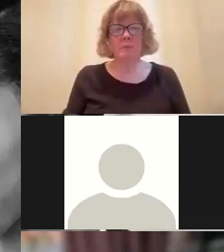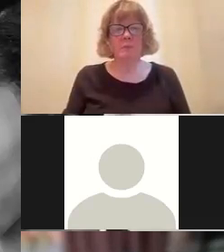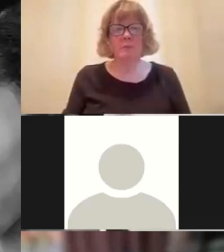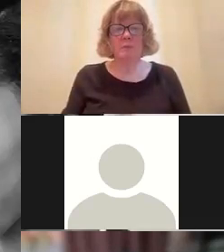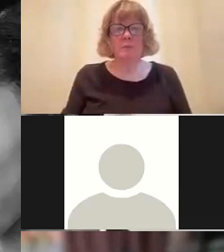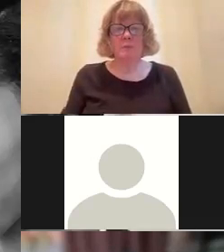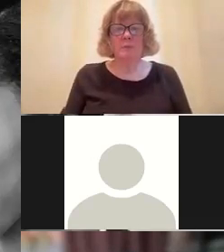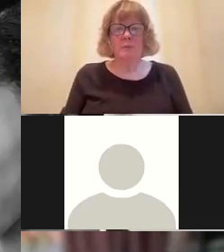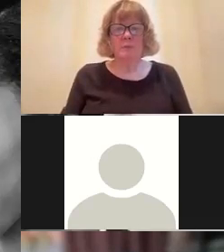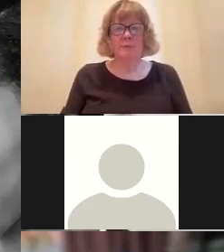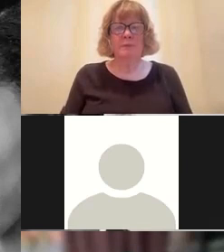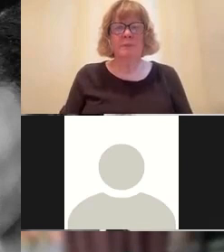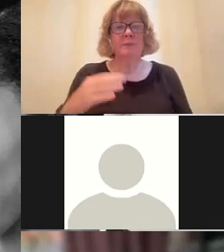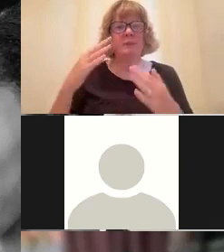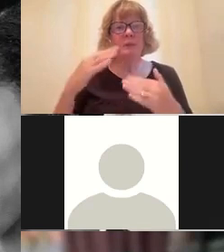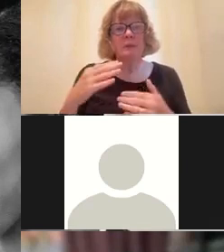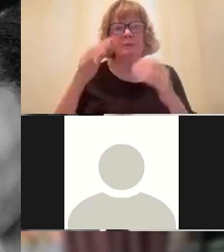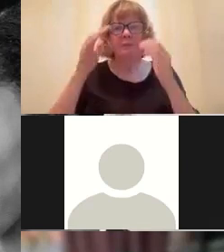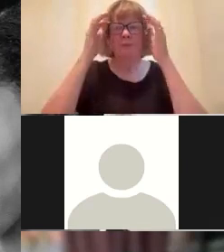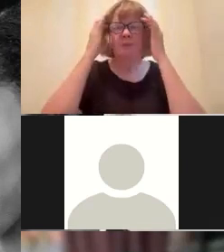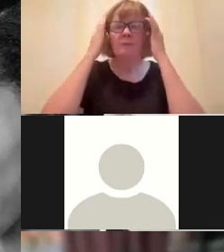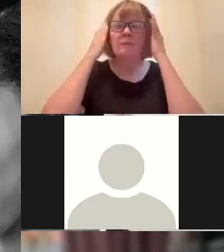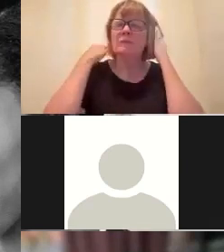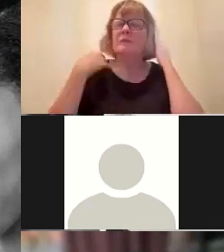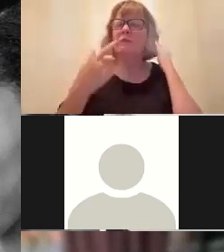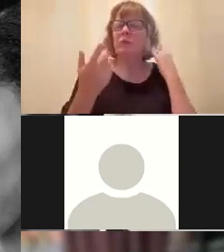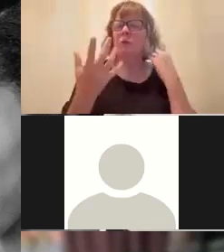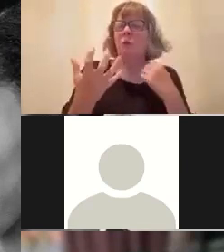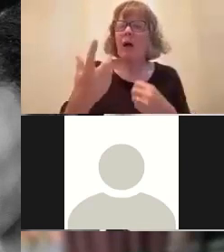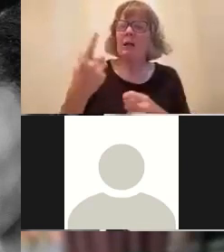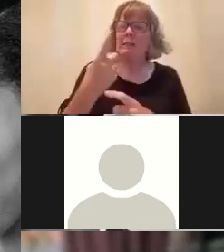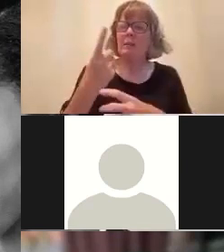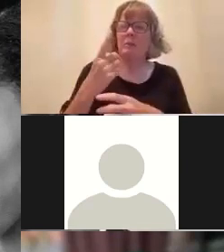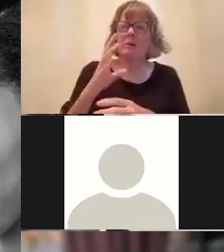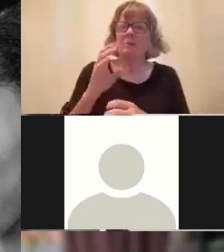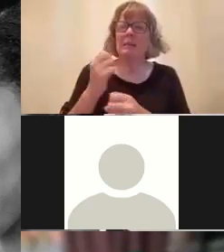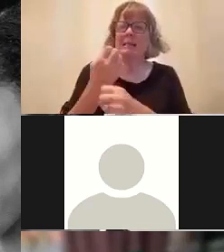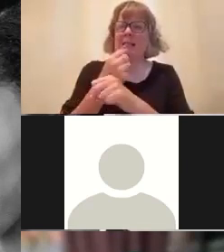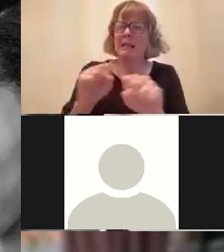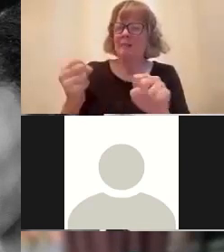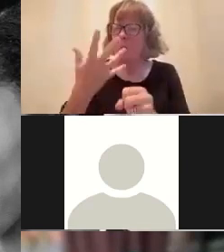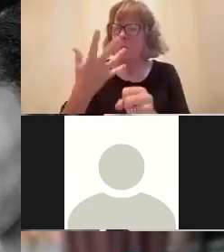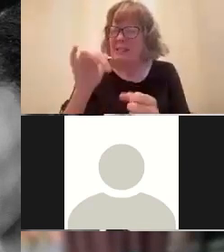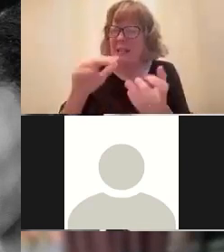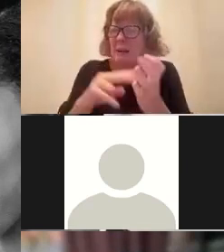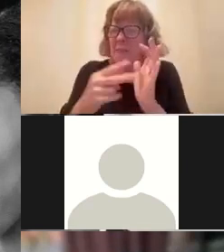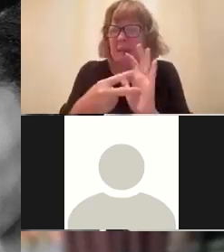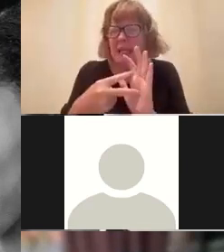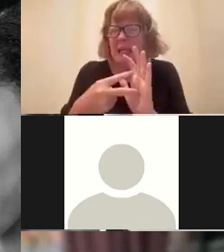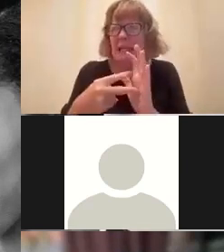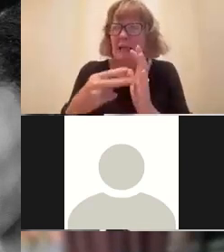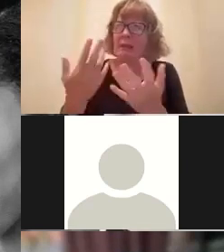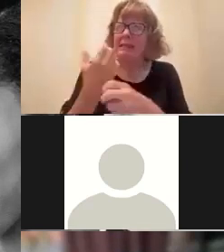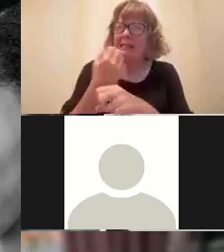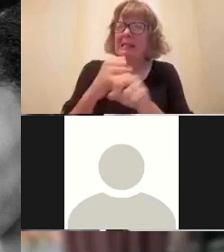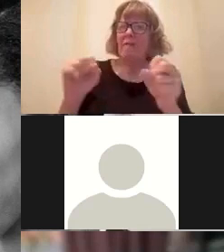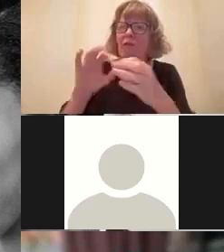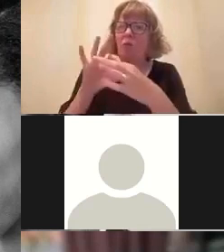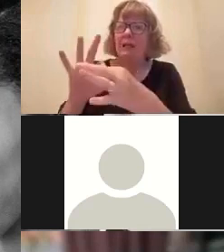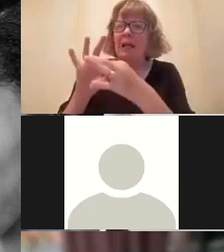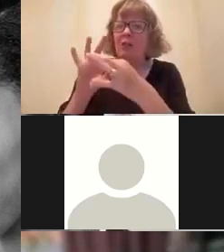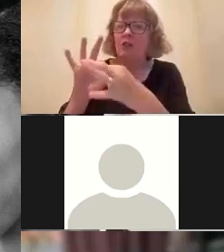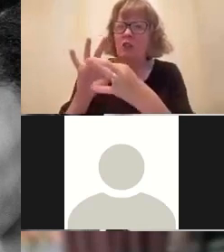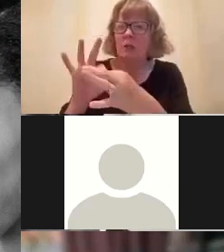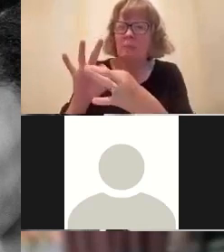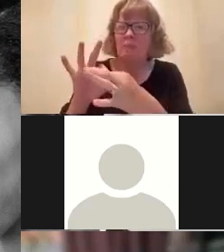When we're providing safety to someone, what does it mean to be in a safe relationship with someone we're providing service to? Hopefully, we're going